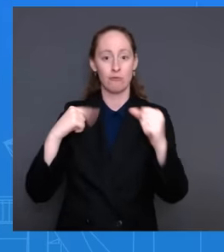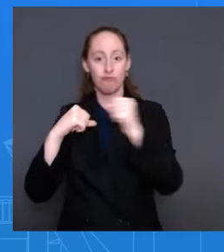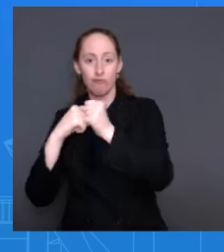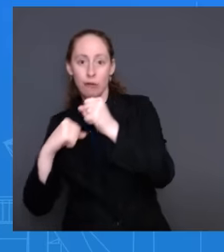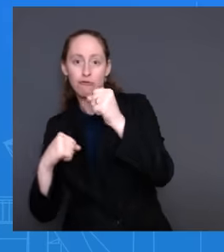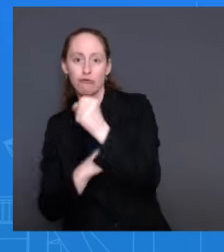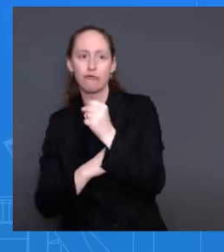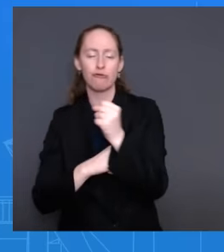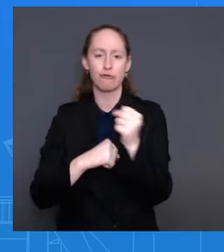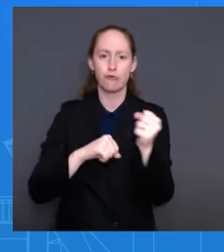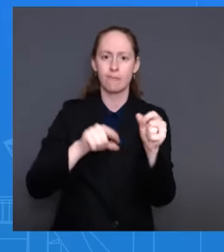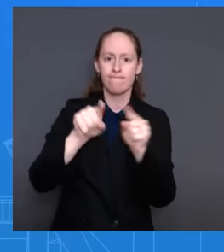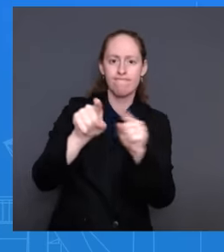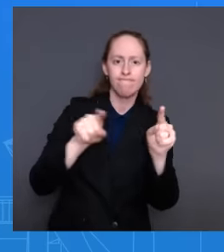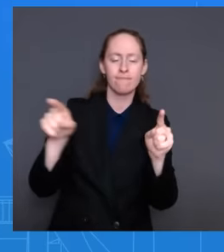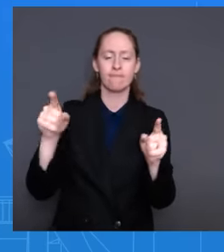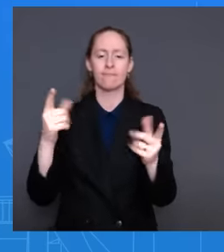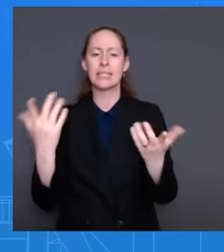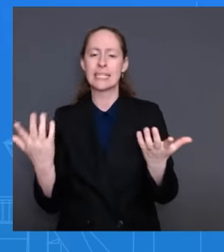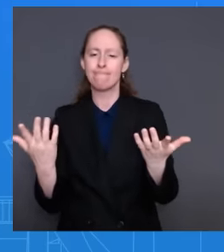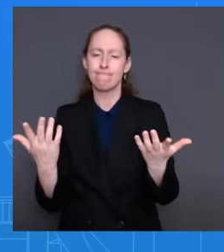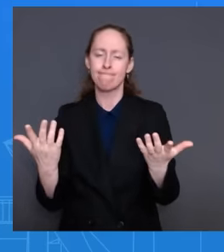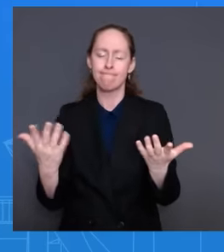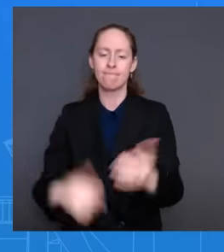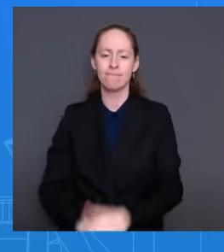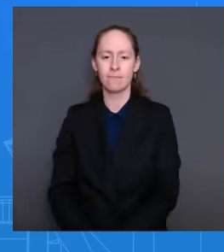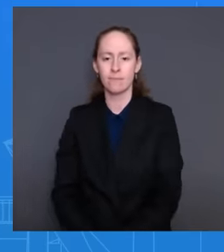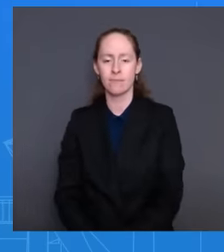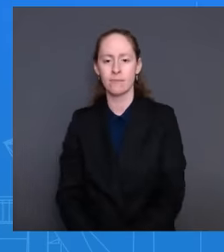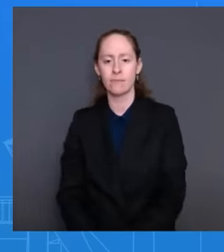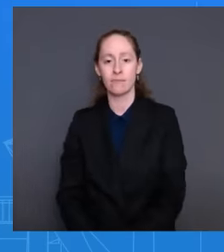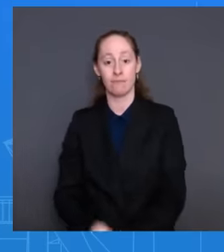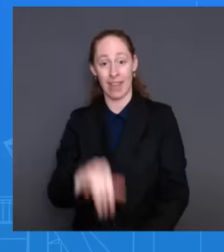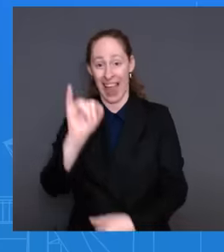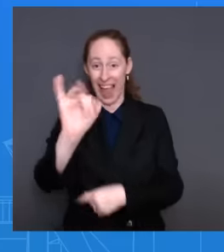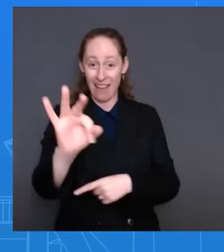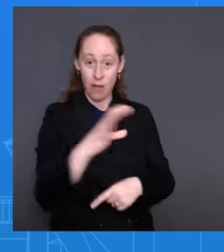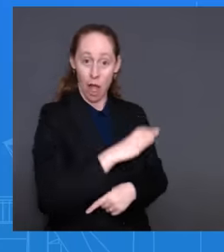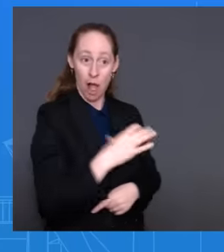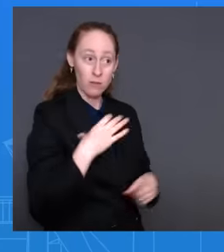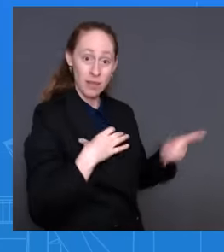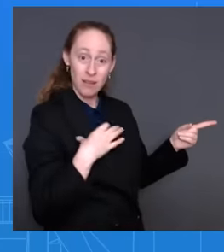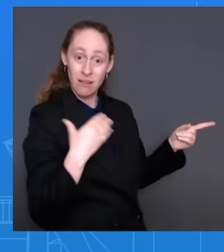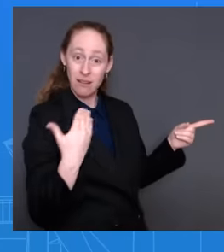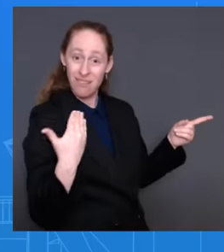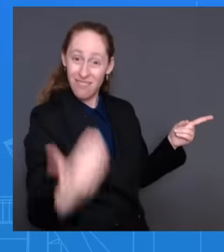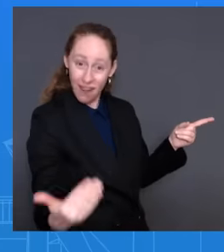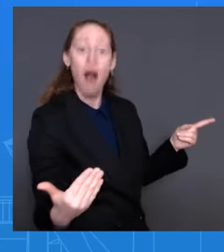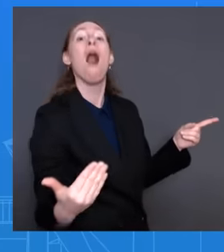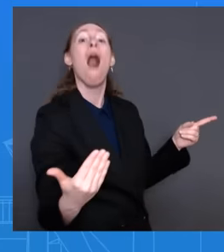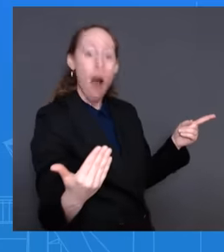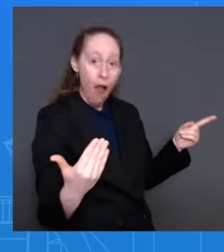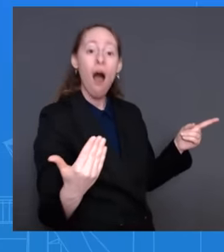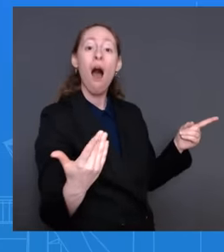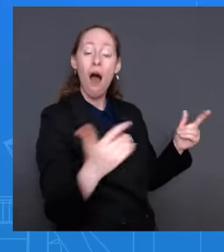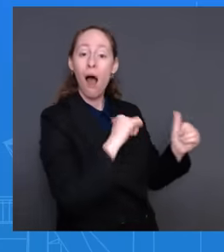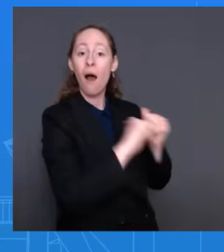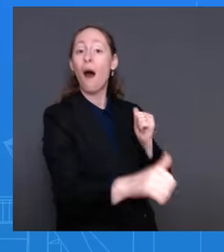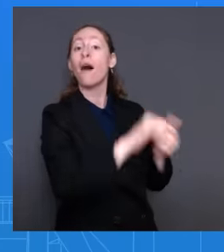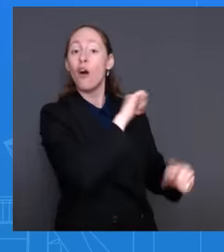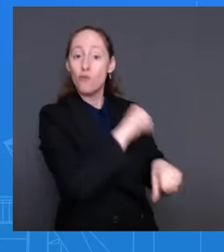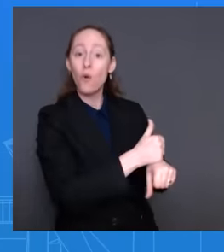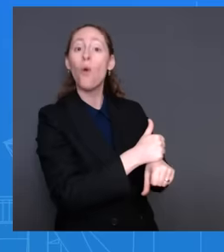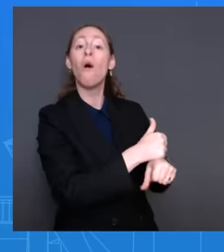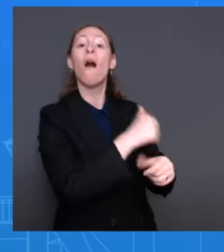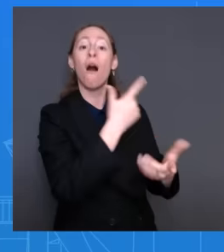we could use Congress moving to provide the resources and the funding and the authorities that are in the bipartisan innovation bill